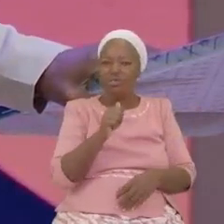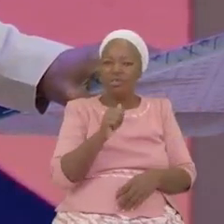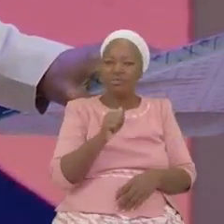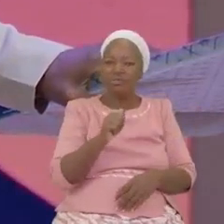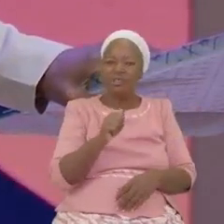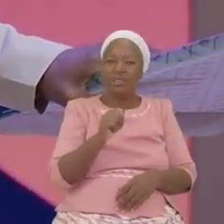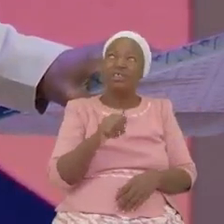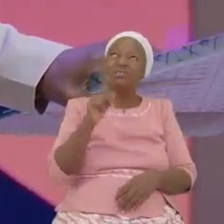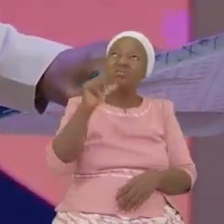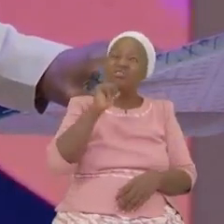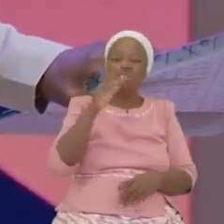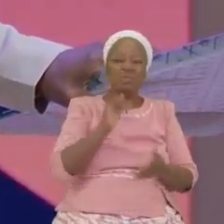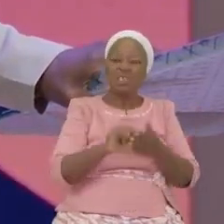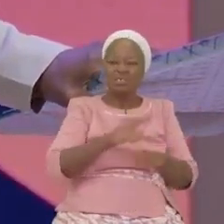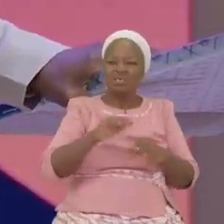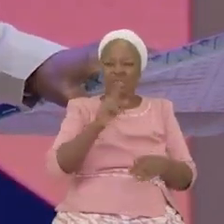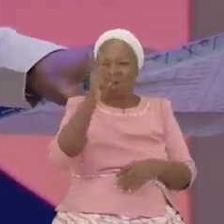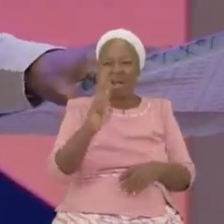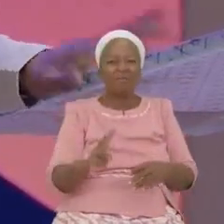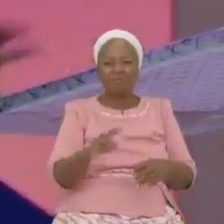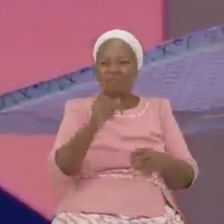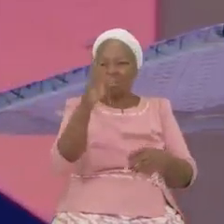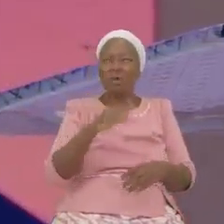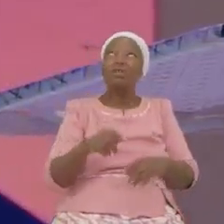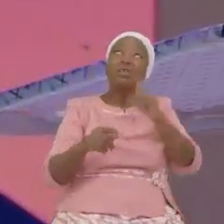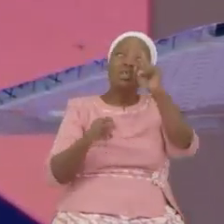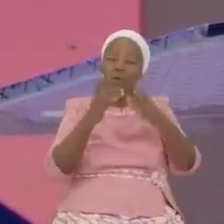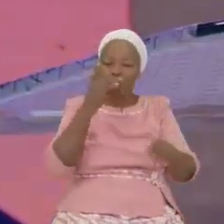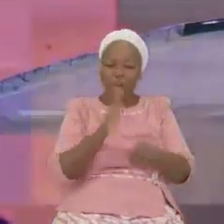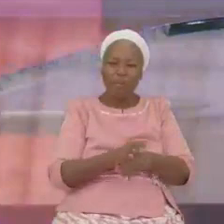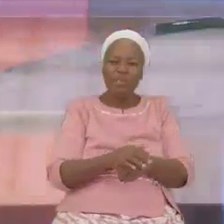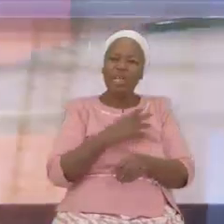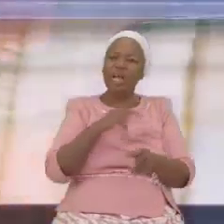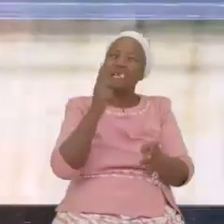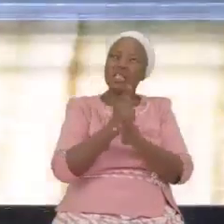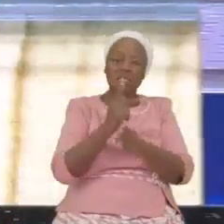He's not an impartial God. He promised, he gives